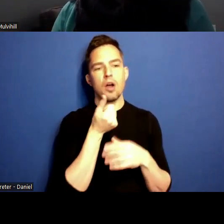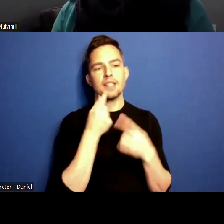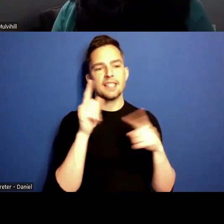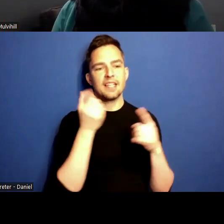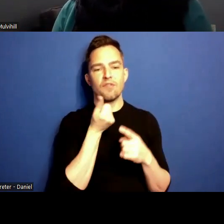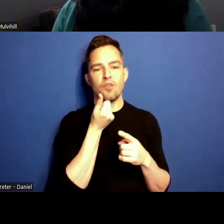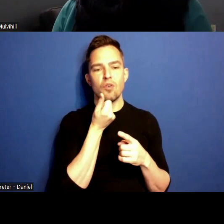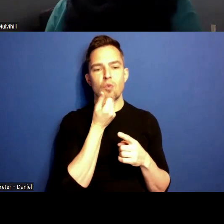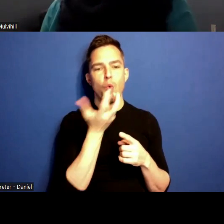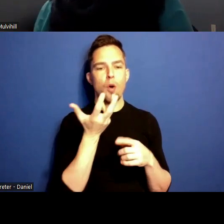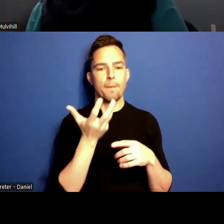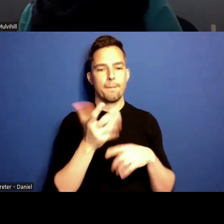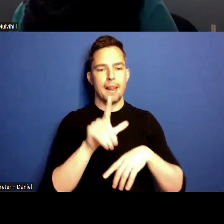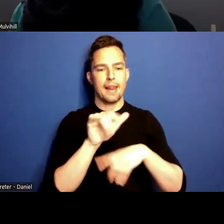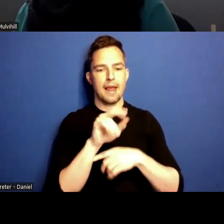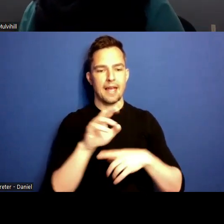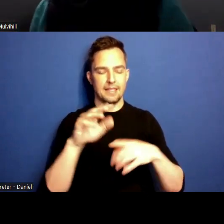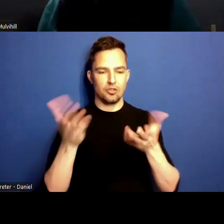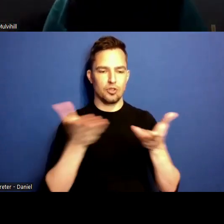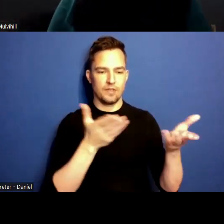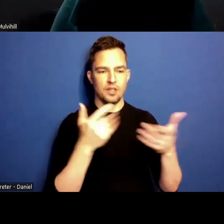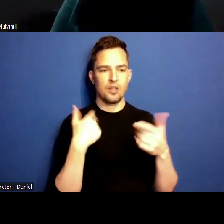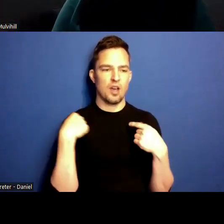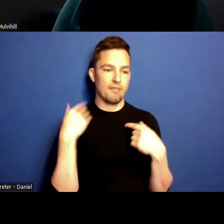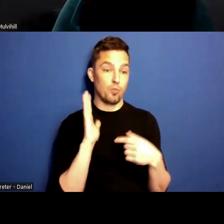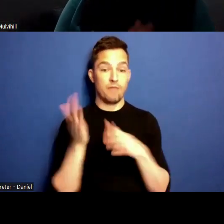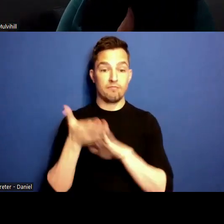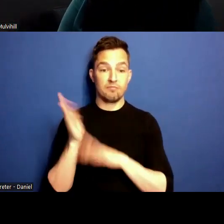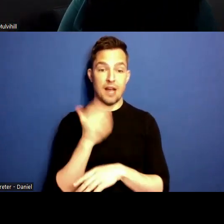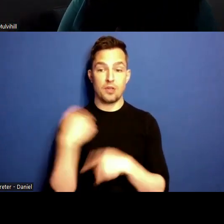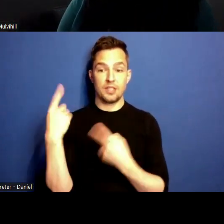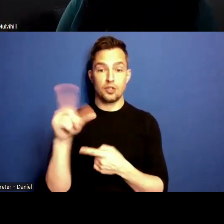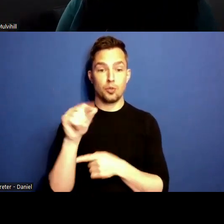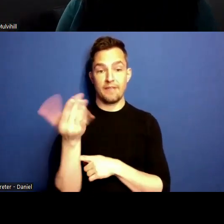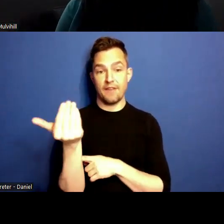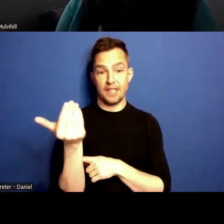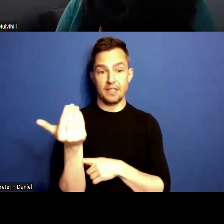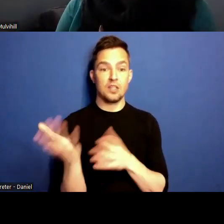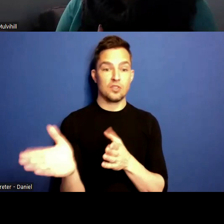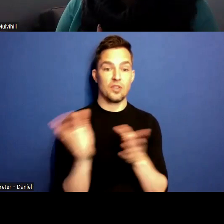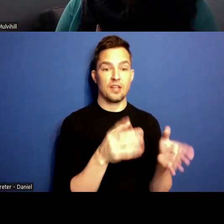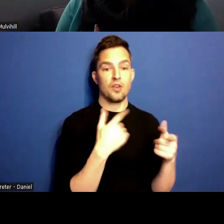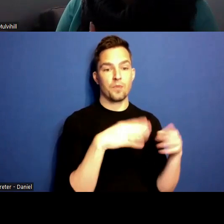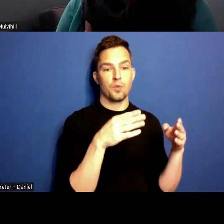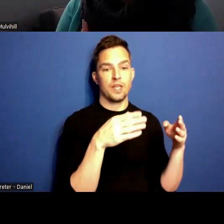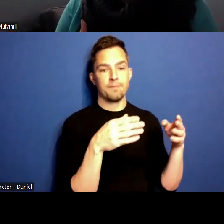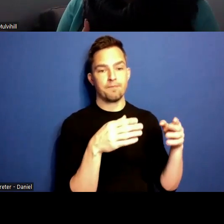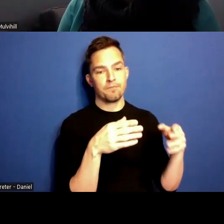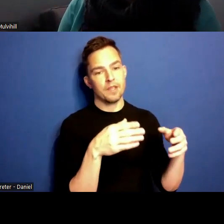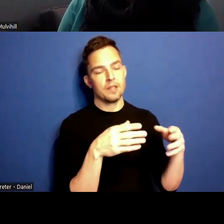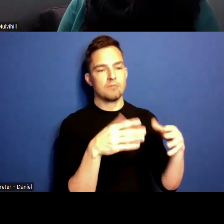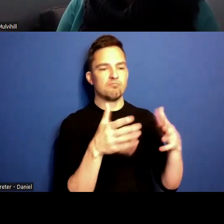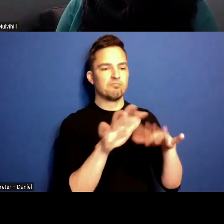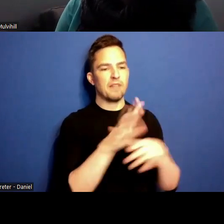since 2015. And so we respond to, at this point, to about 15,000 calls, texts,